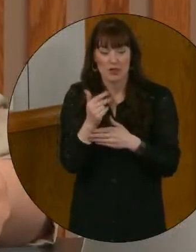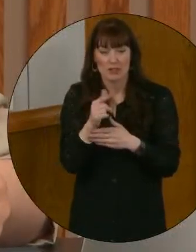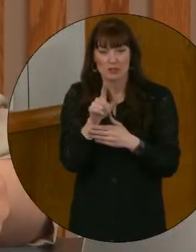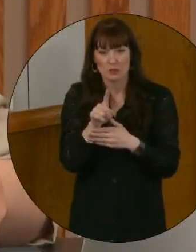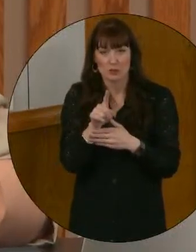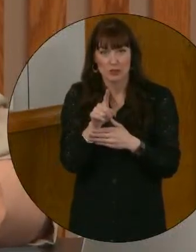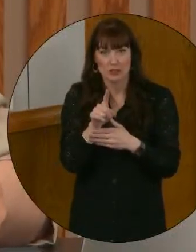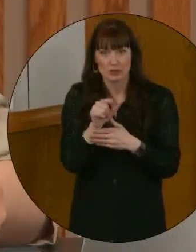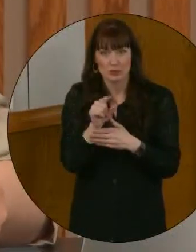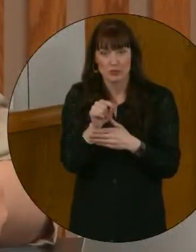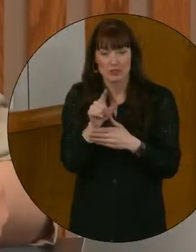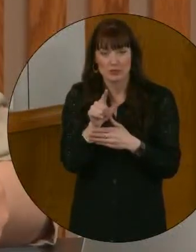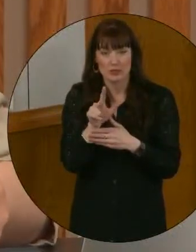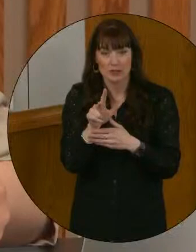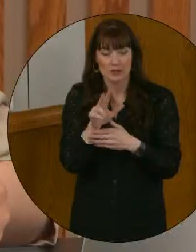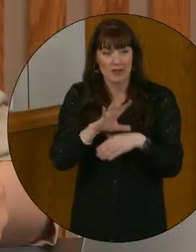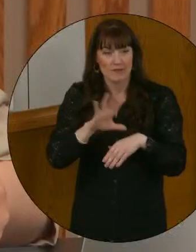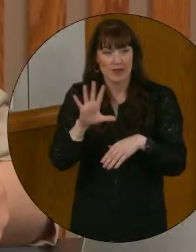5 p.m. Okay.